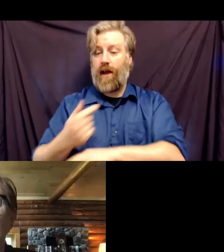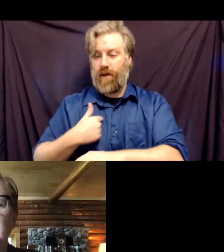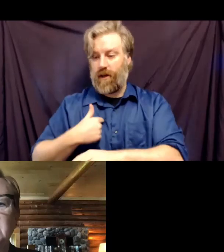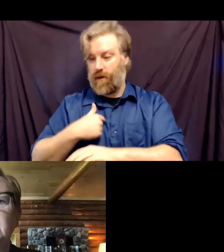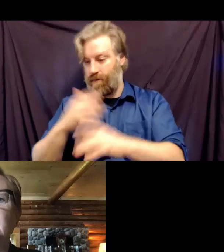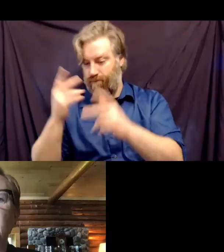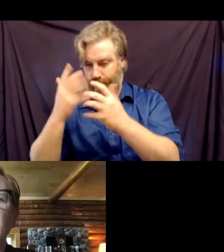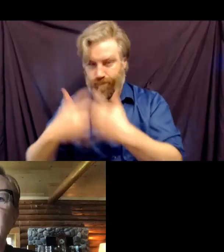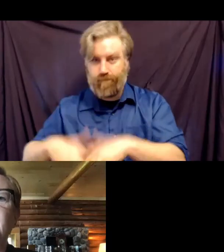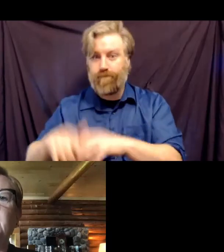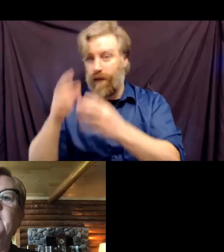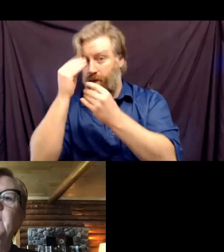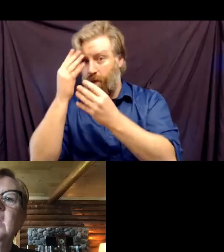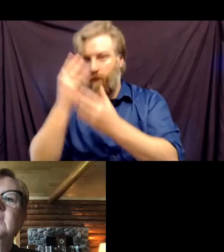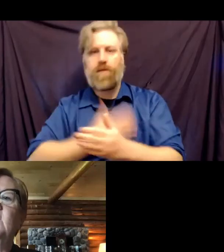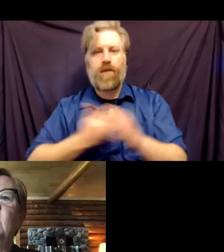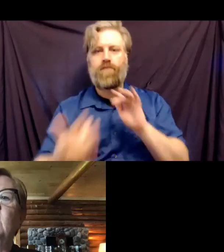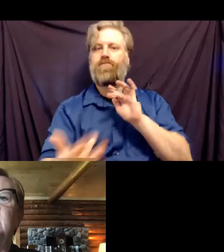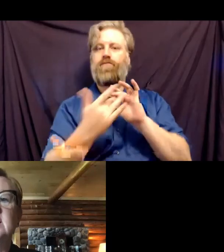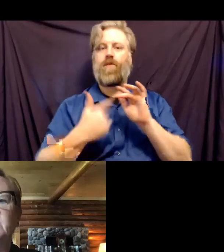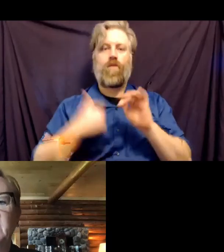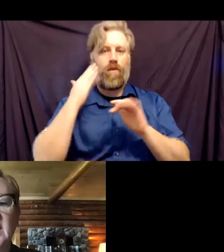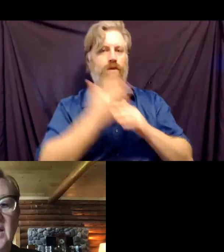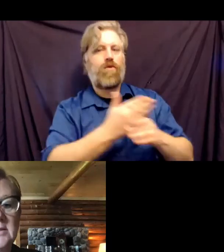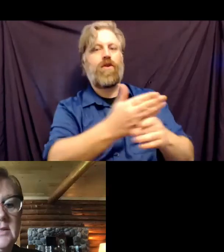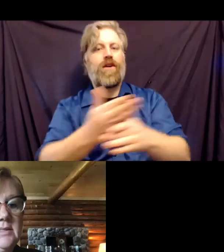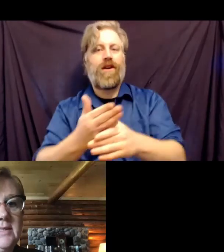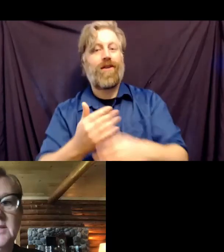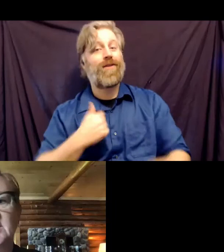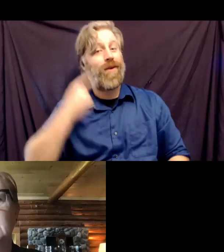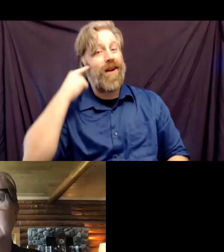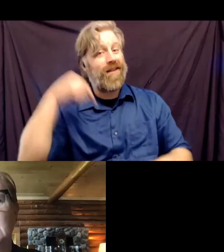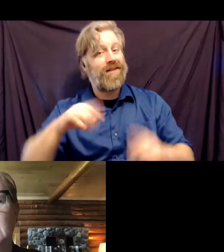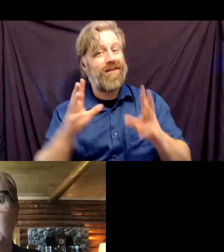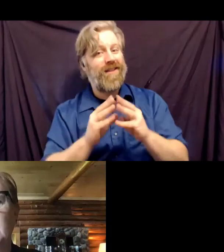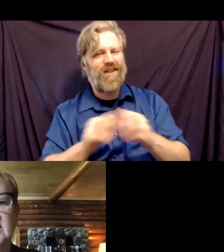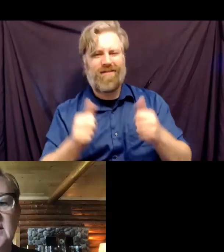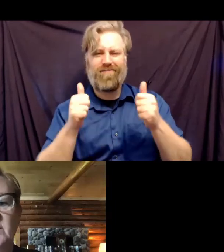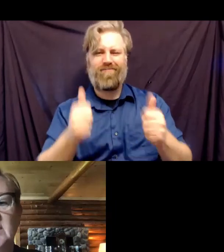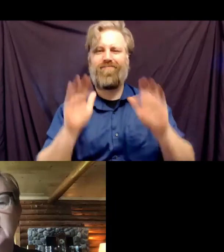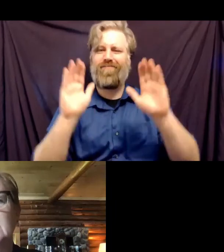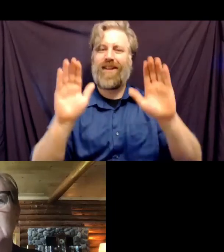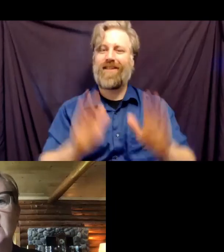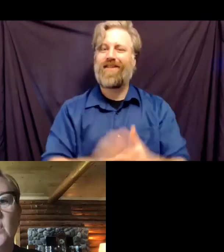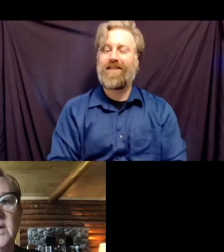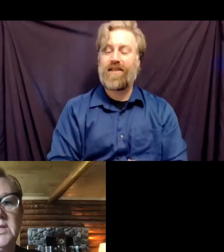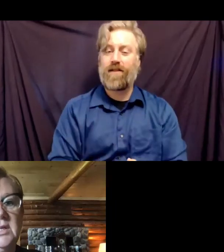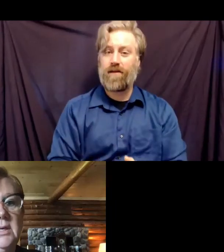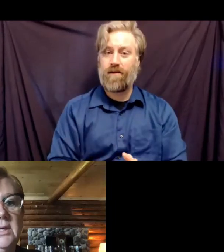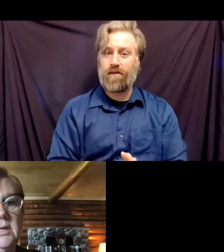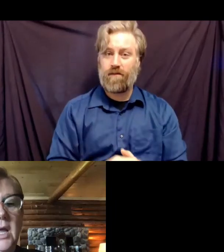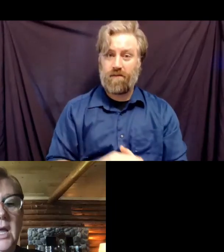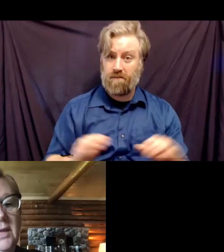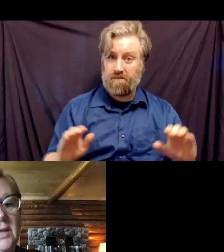out and we can share that with all of you. So I think this has been an excellent session. Unless anyone else has another